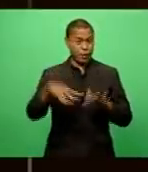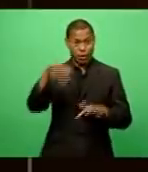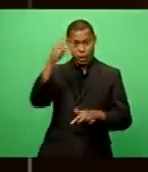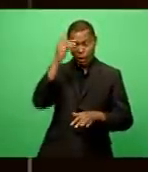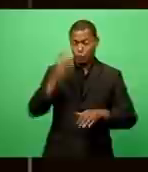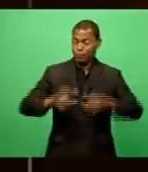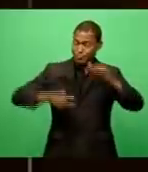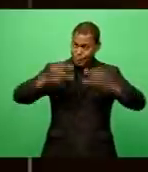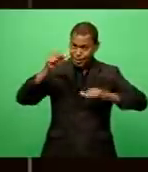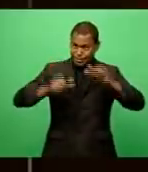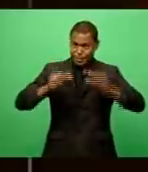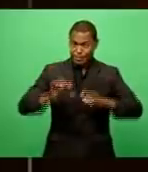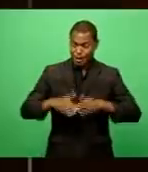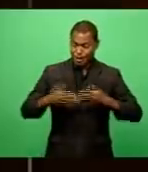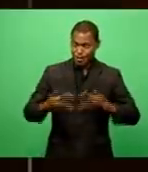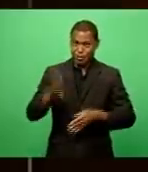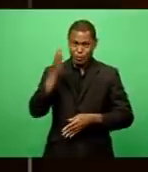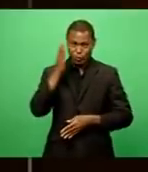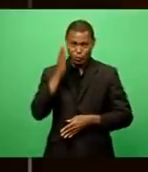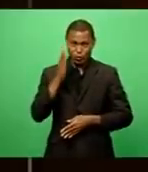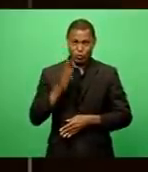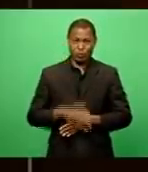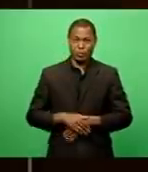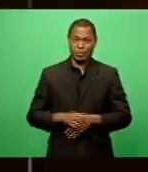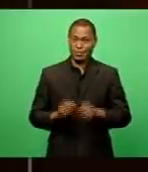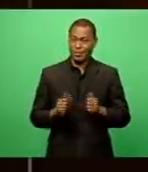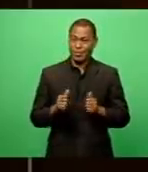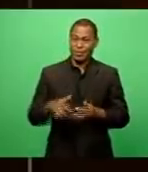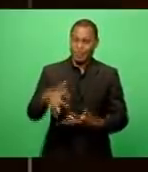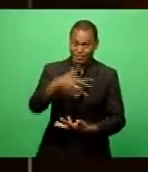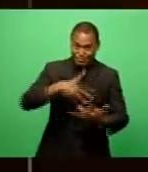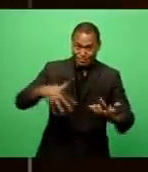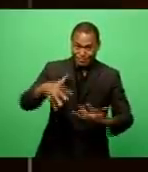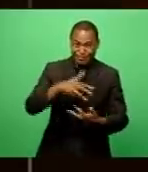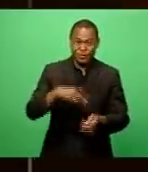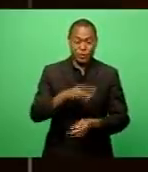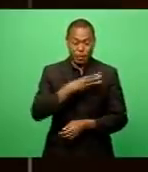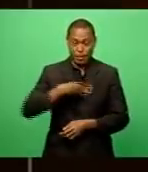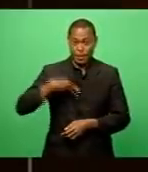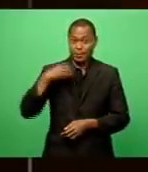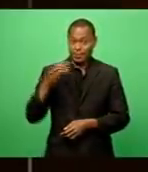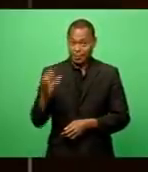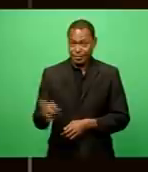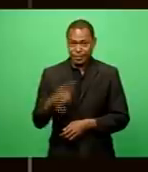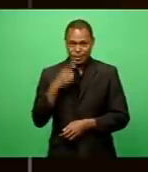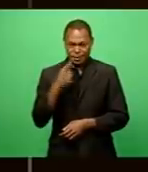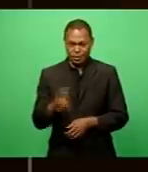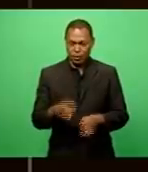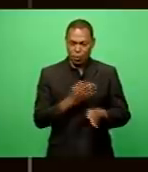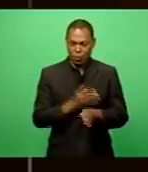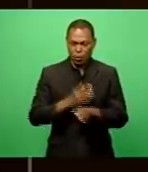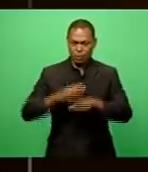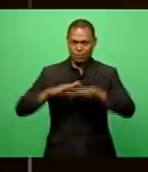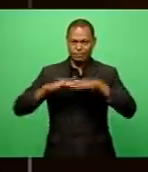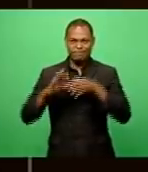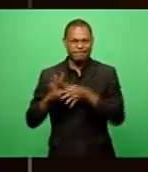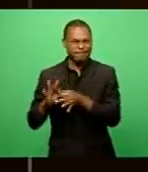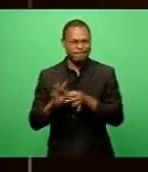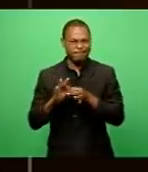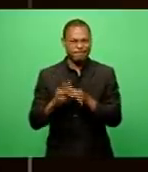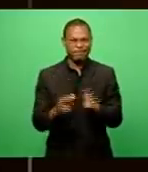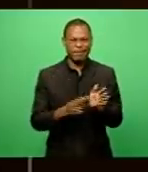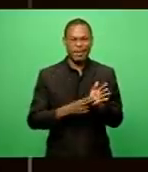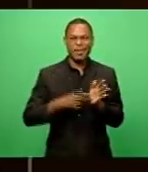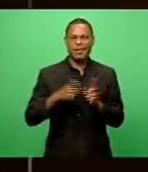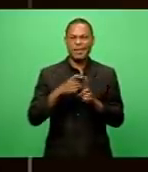to ascertain damage to schools post TC Yasa. Minister Rosie Akbar says they'll be working with the NDMO. These are